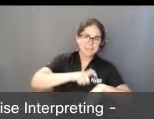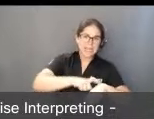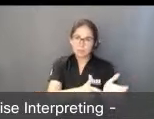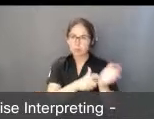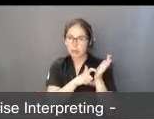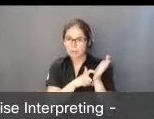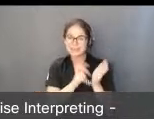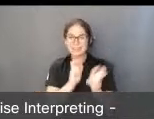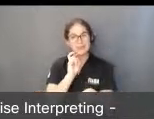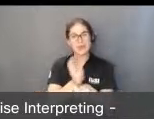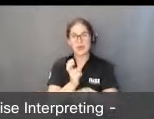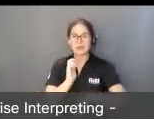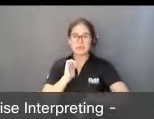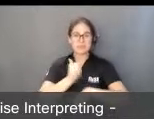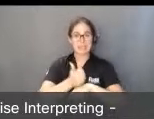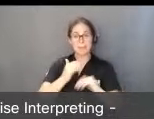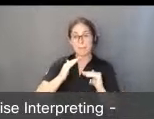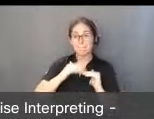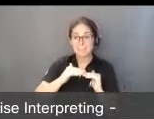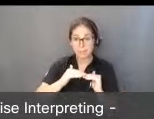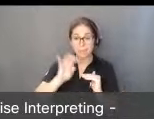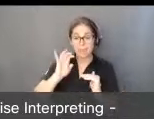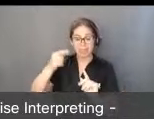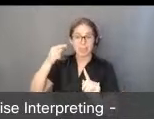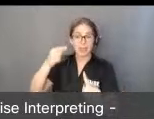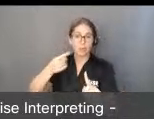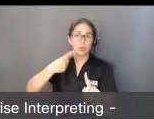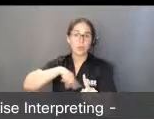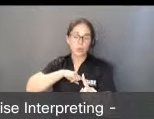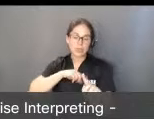It's hard to set a minimum at that point when you're looking